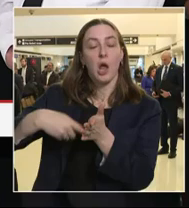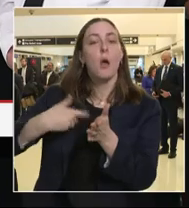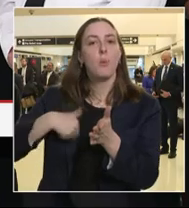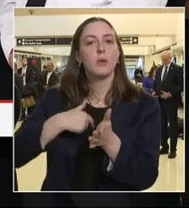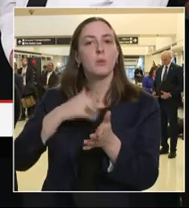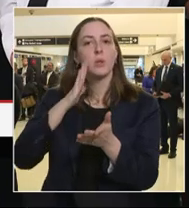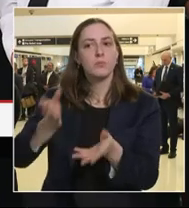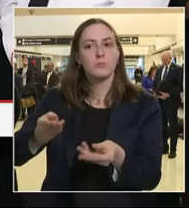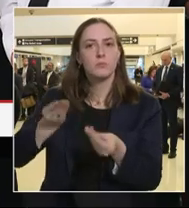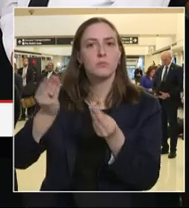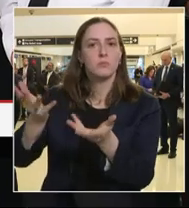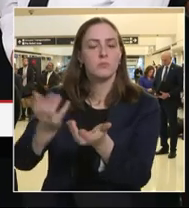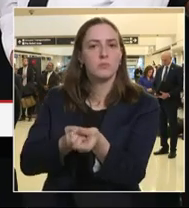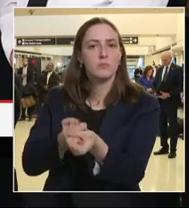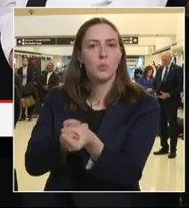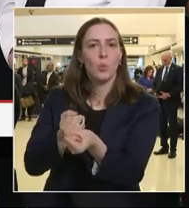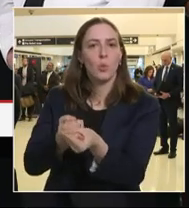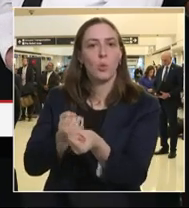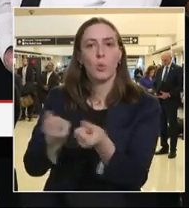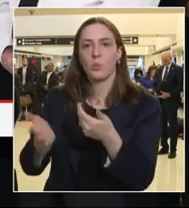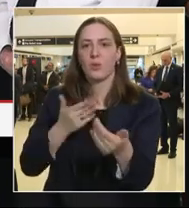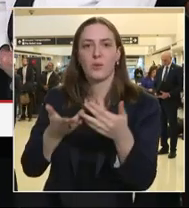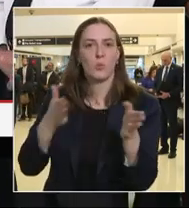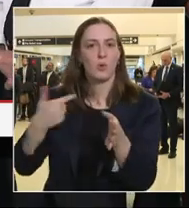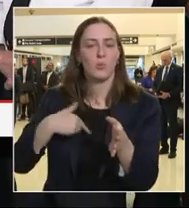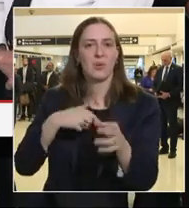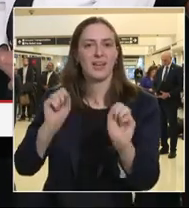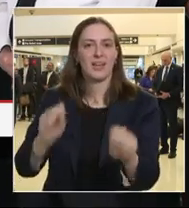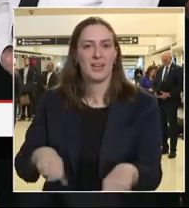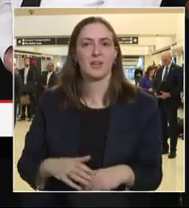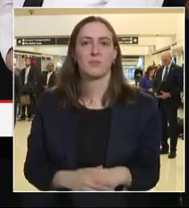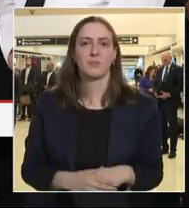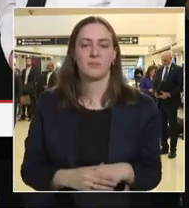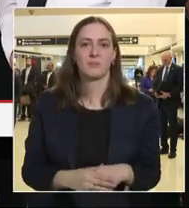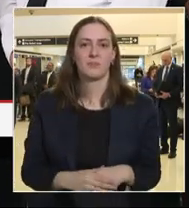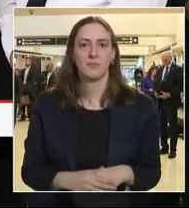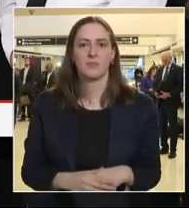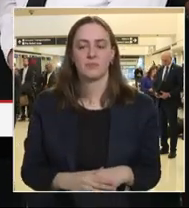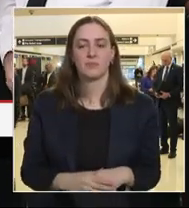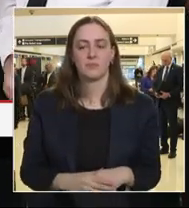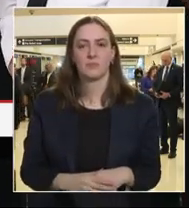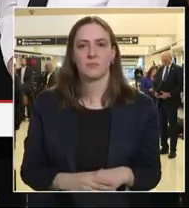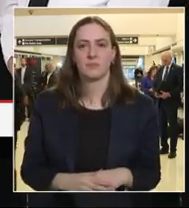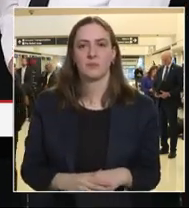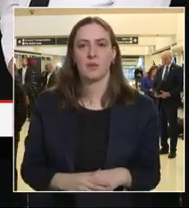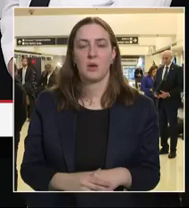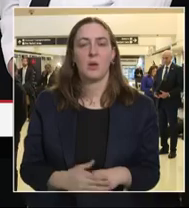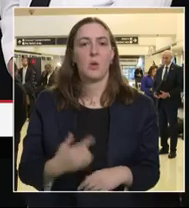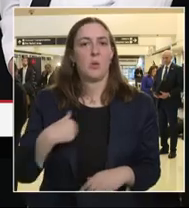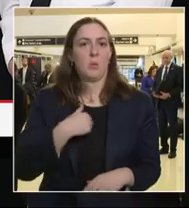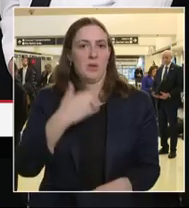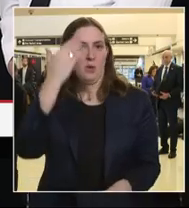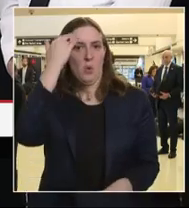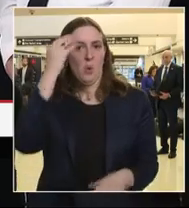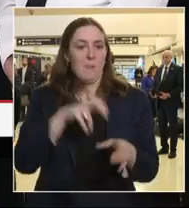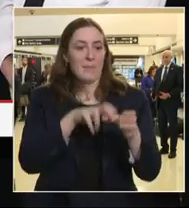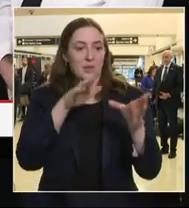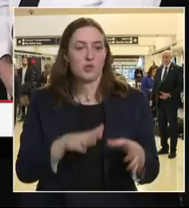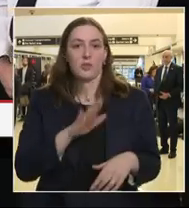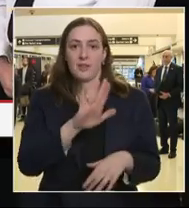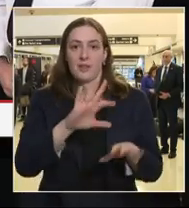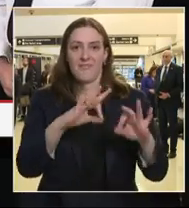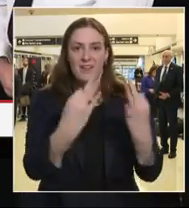way that they can, as you know, as our teams are hurting and suffering, and as our passengers and their families